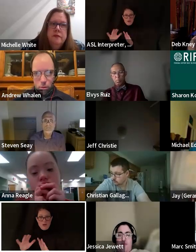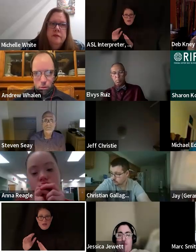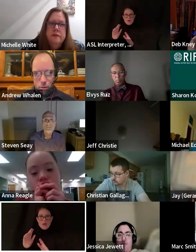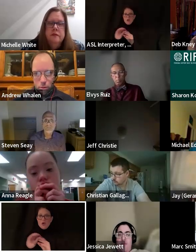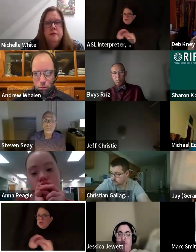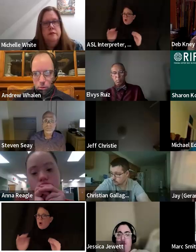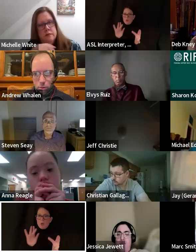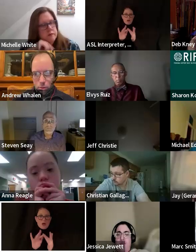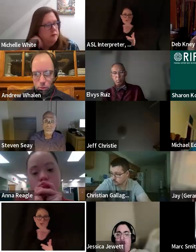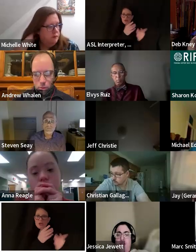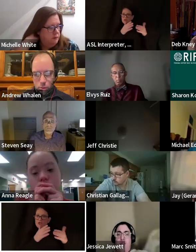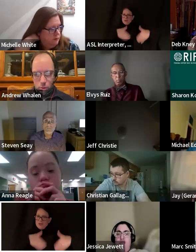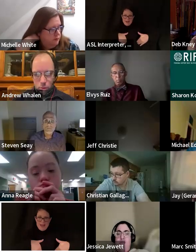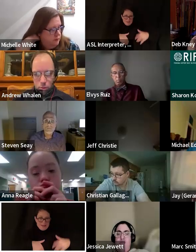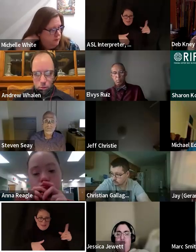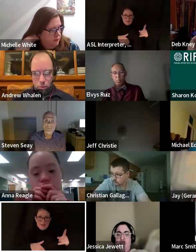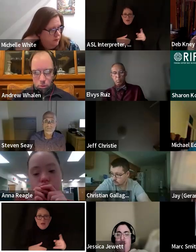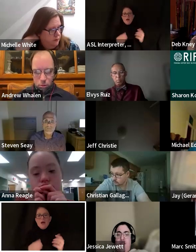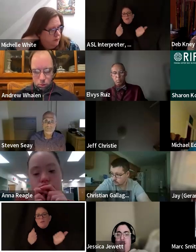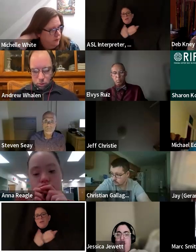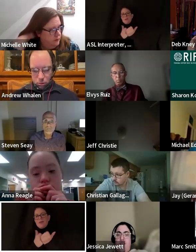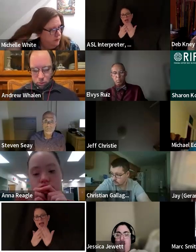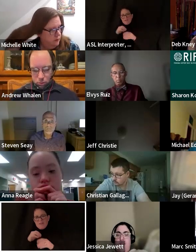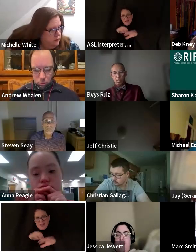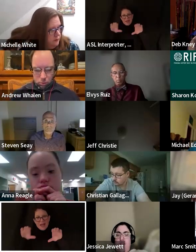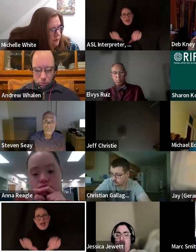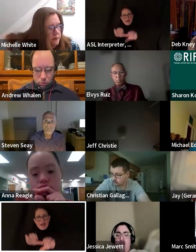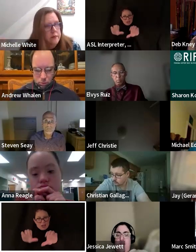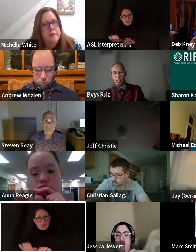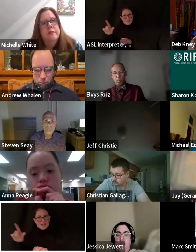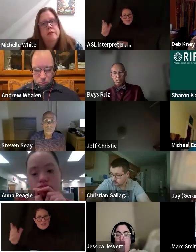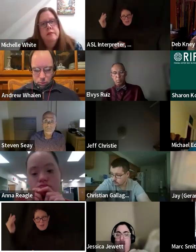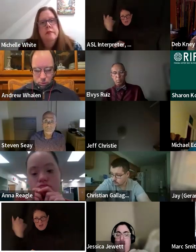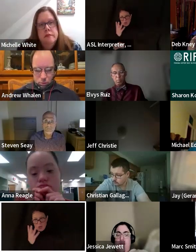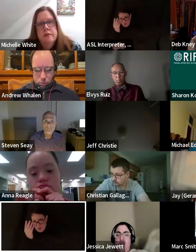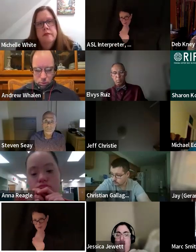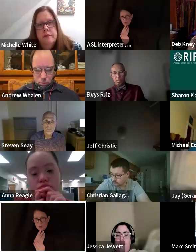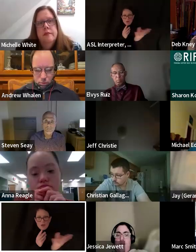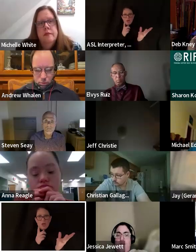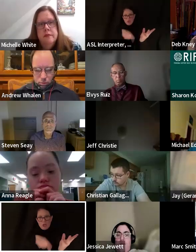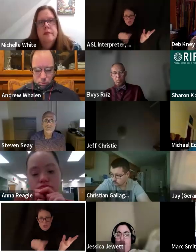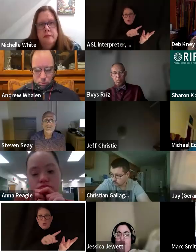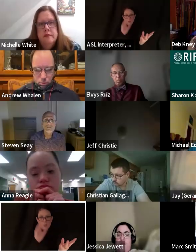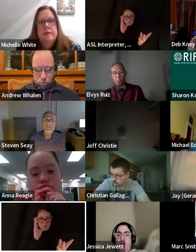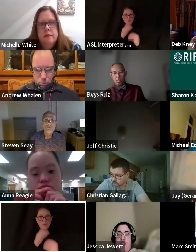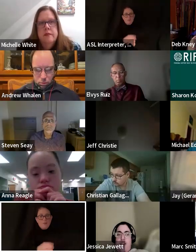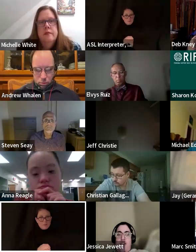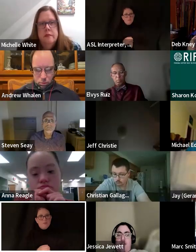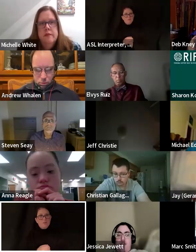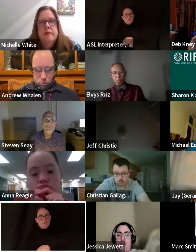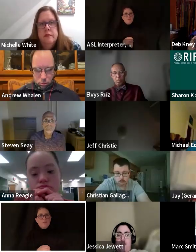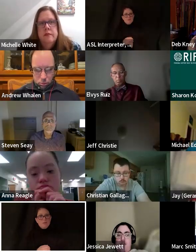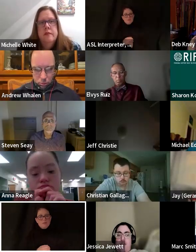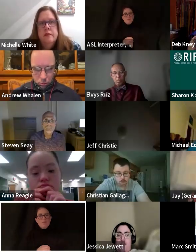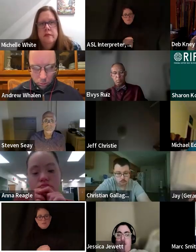reaching out to you right now other than Oh, Advocates in Action as they get more information and can let the people know who went through okay.